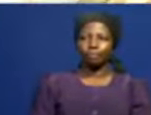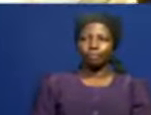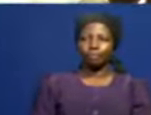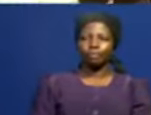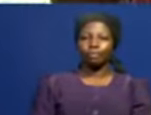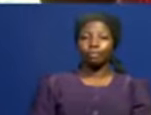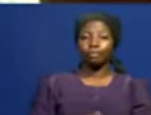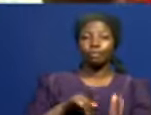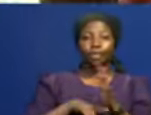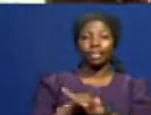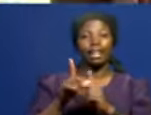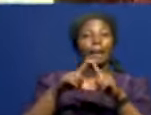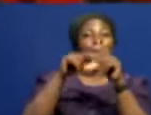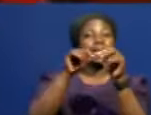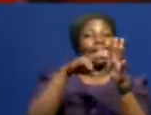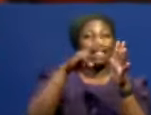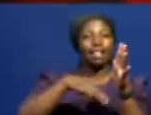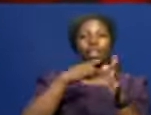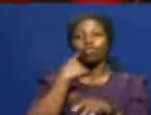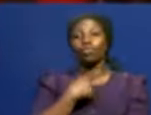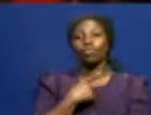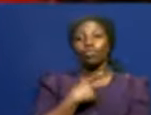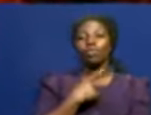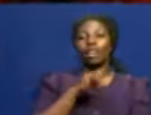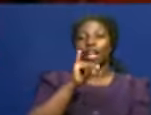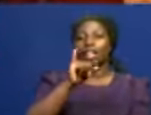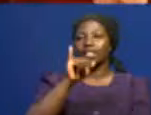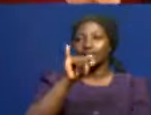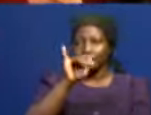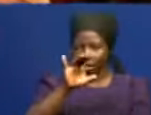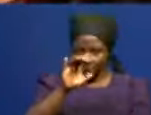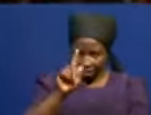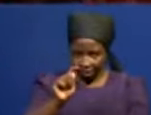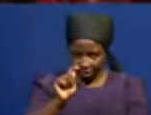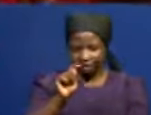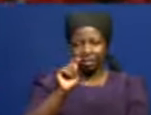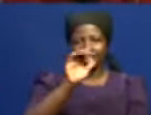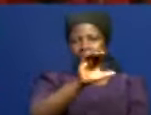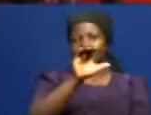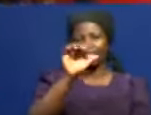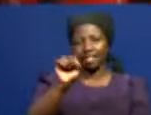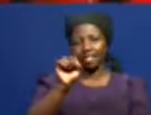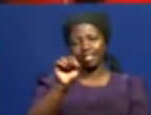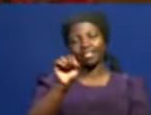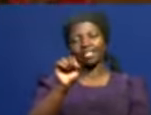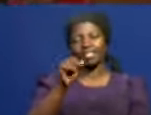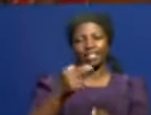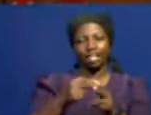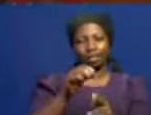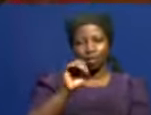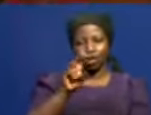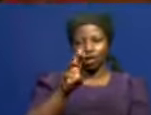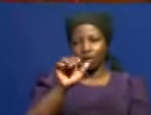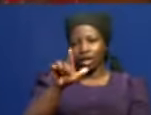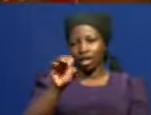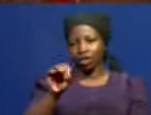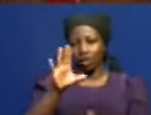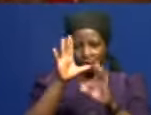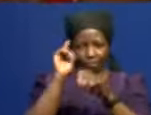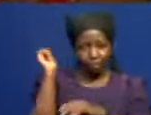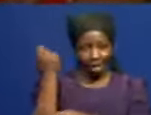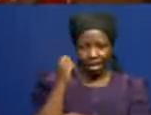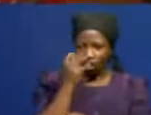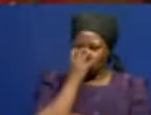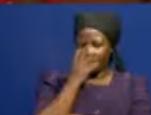In a message read by the Information, Communication and the Digital Economy Cabinet Secretary Eludo Walo, President William Ruto